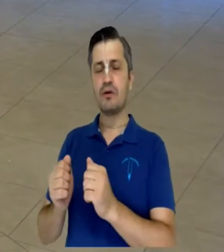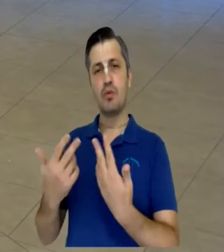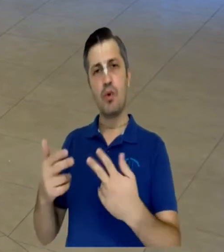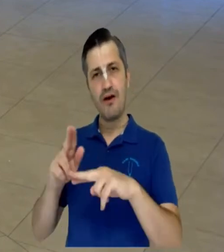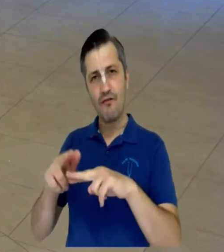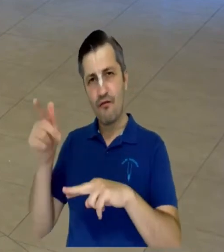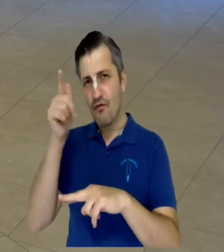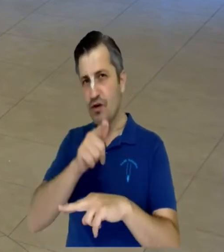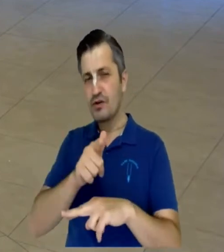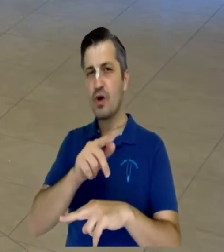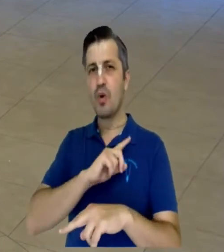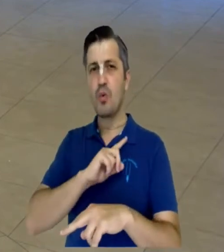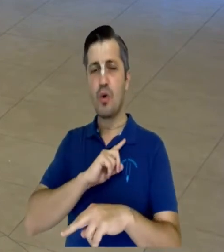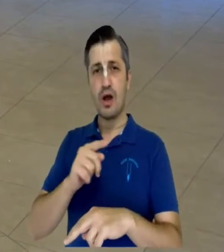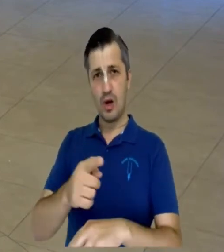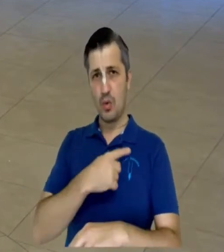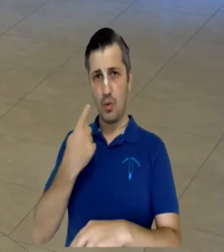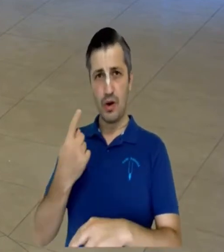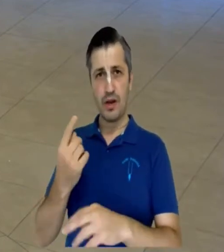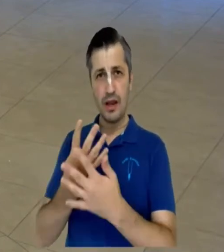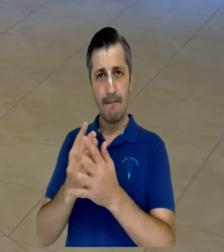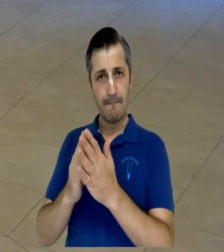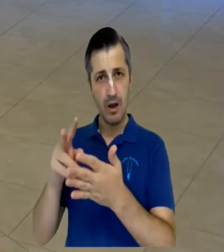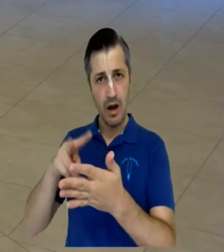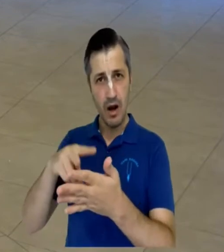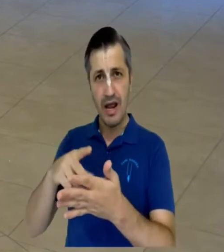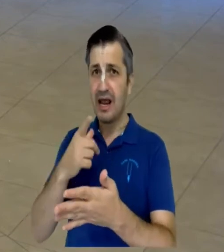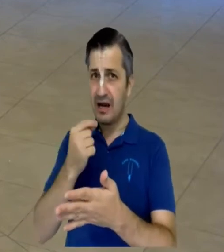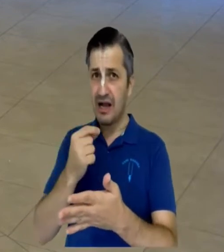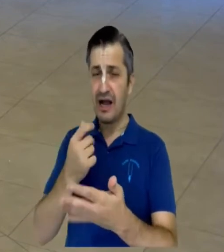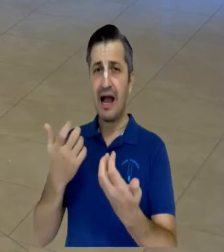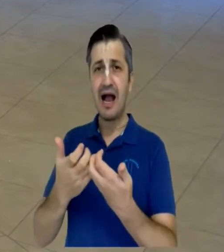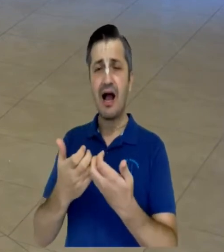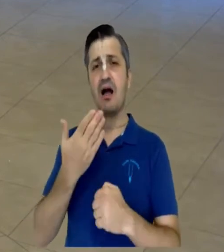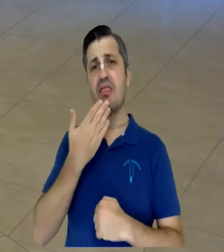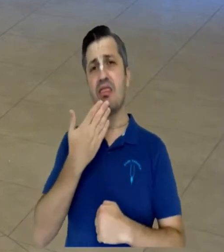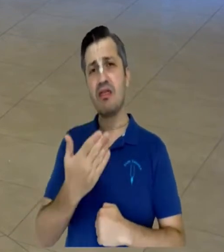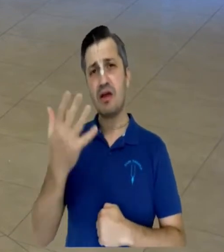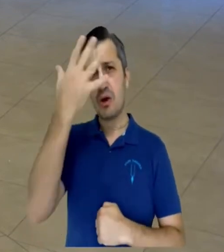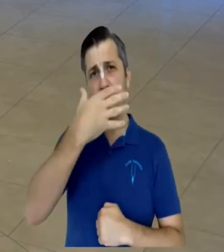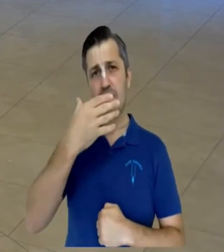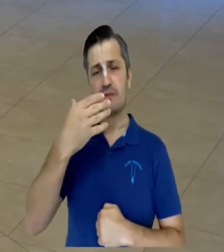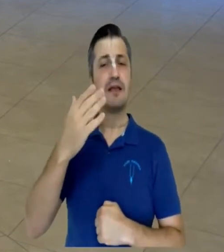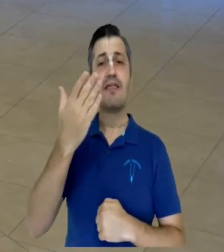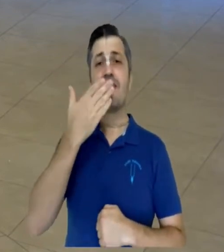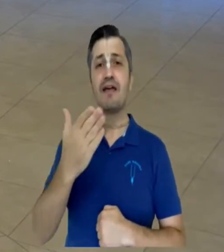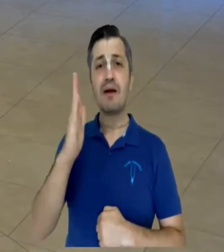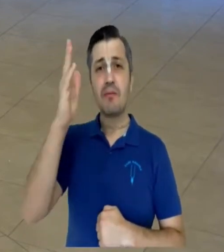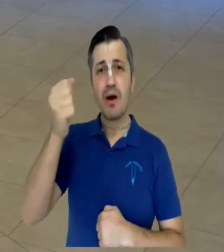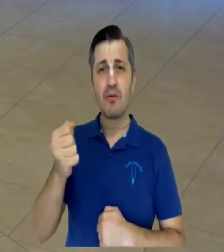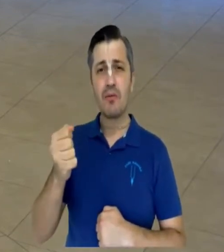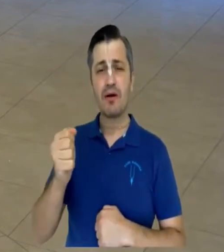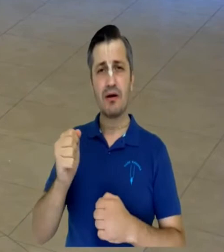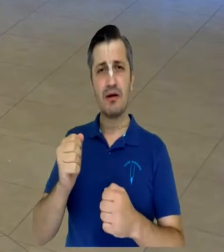knowledge by the mercy of Srila Prabhupada. So who has made this knowledge